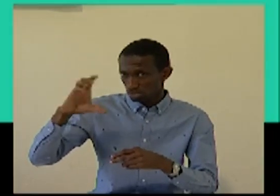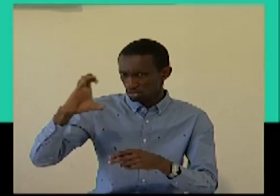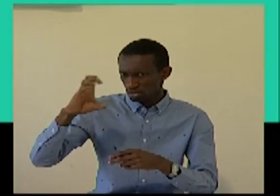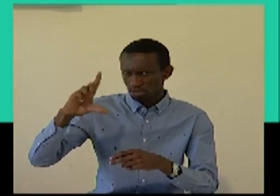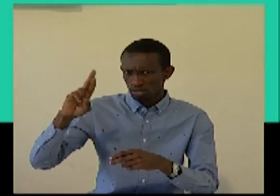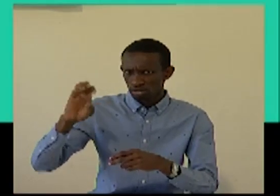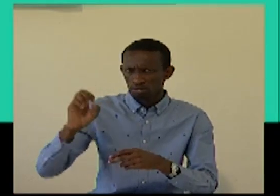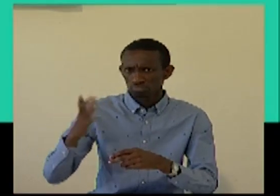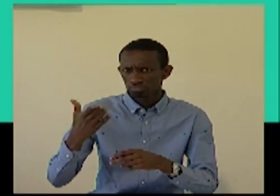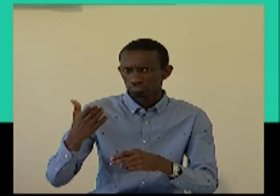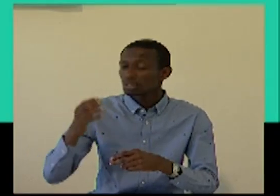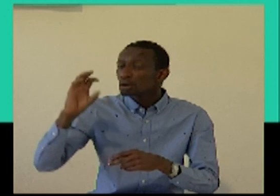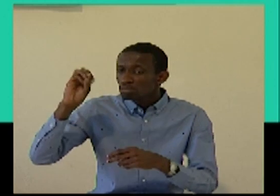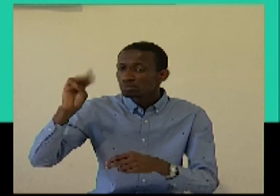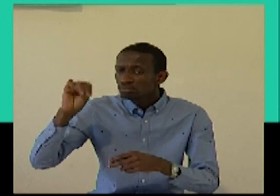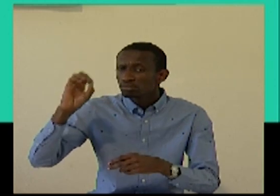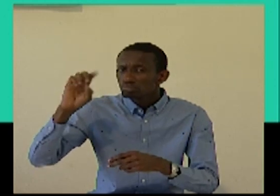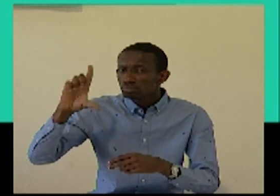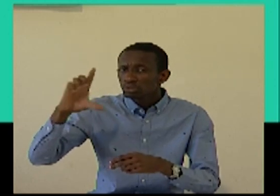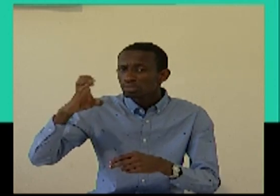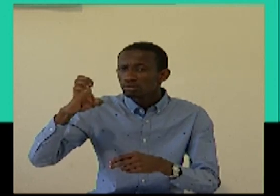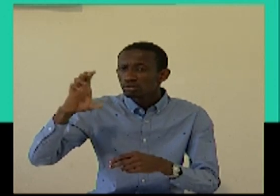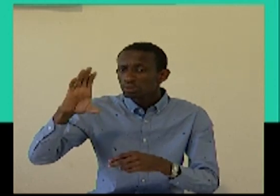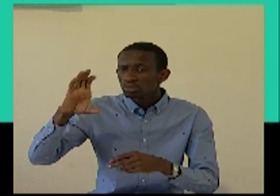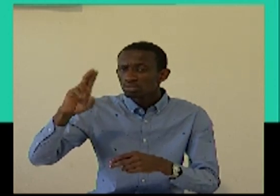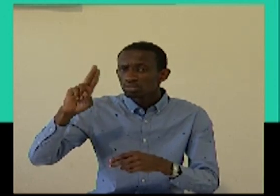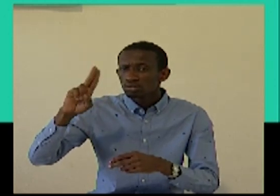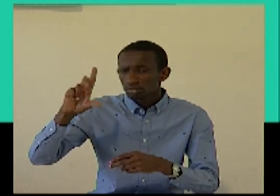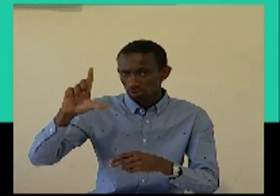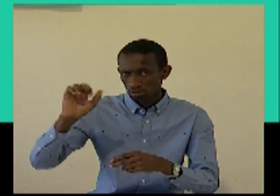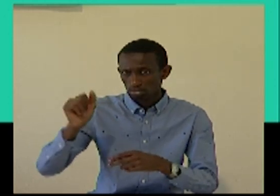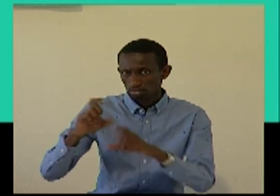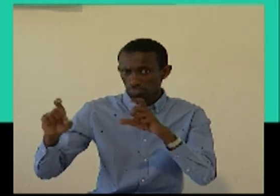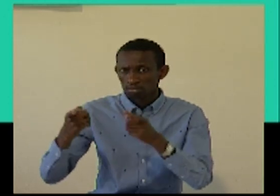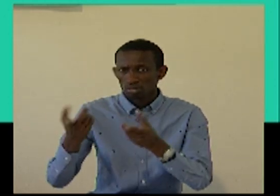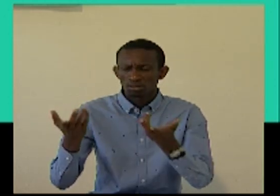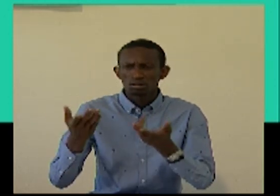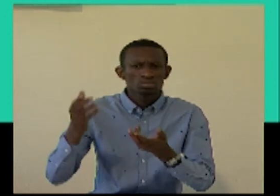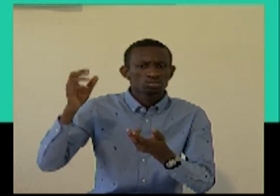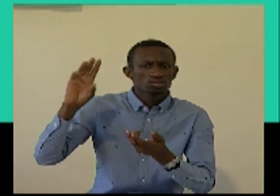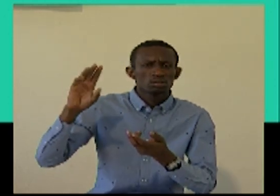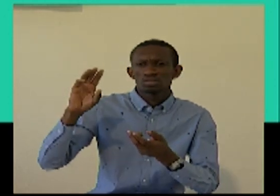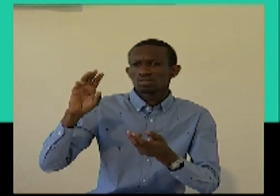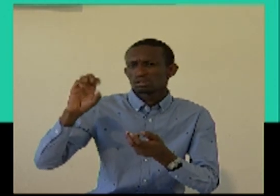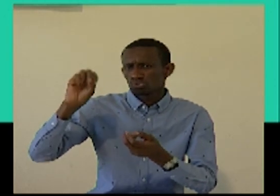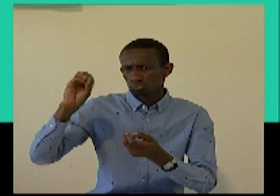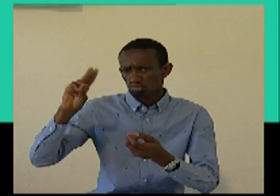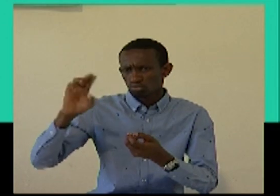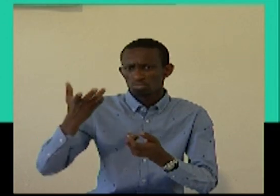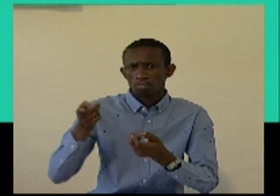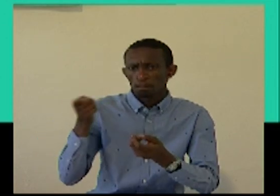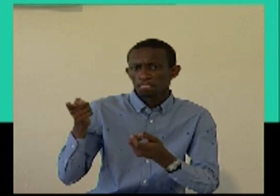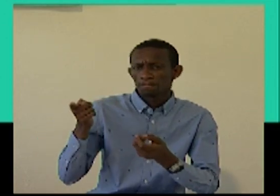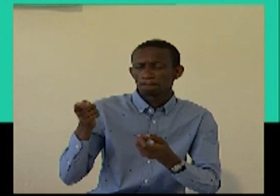a molecular formula of sodium hydroxide. This is the molecular formula of sulfuric acid,